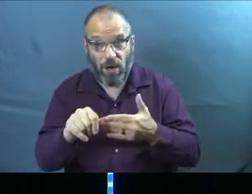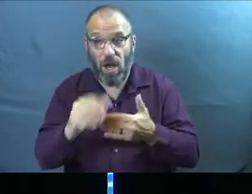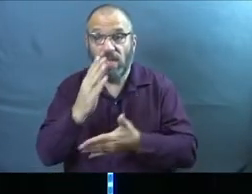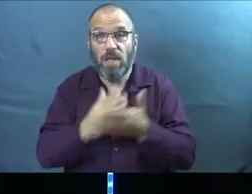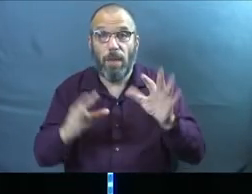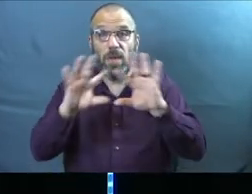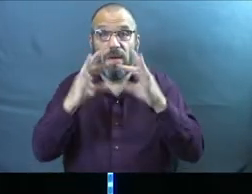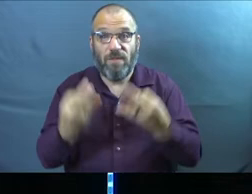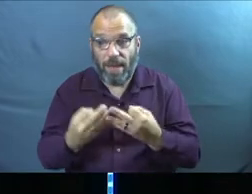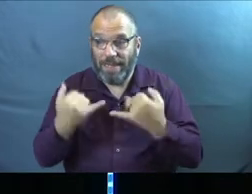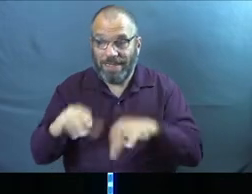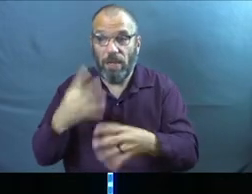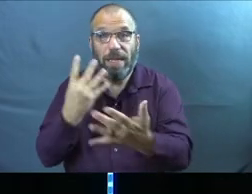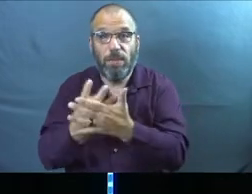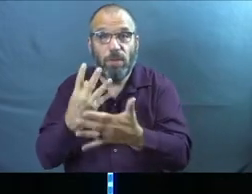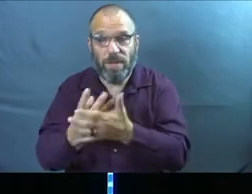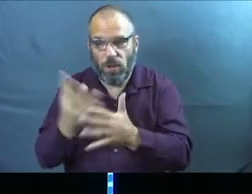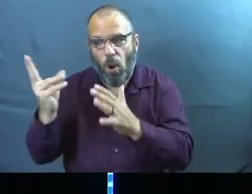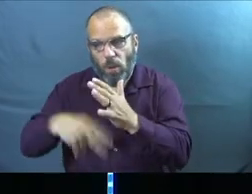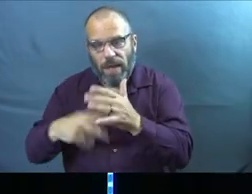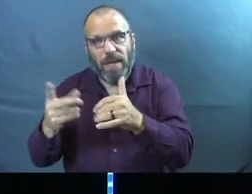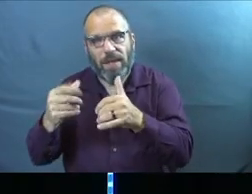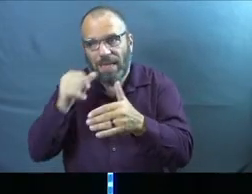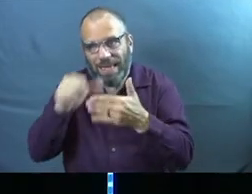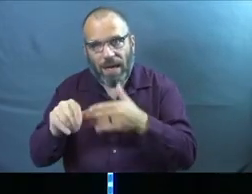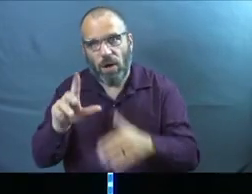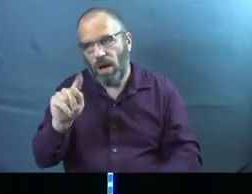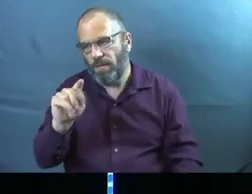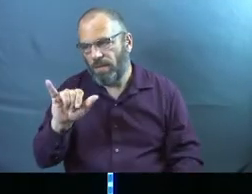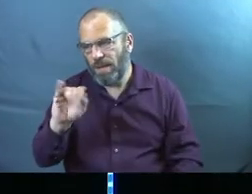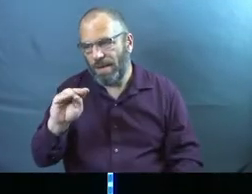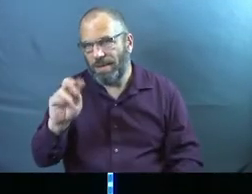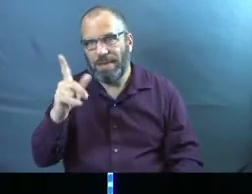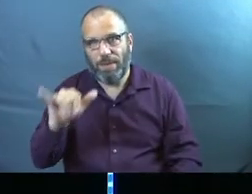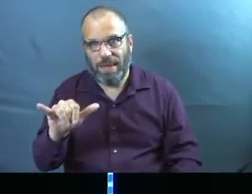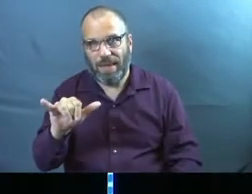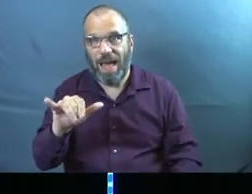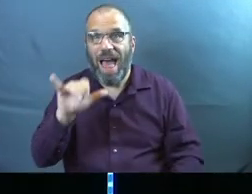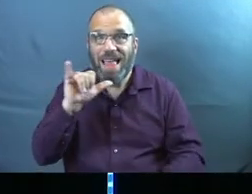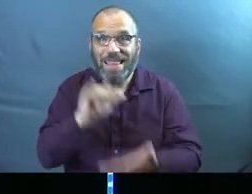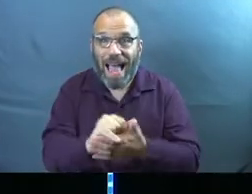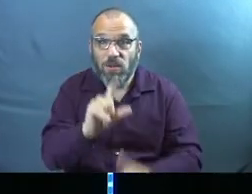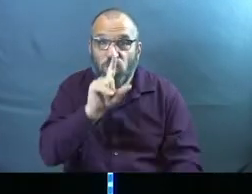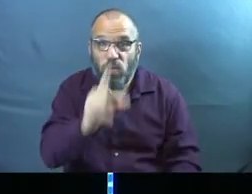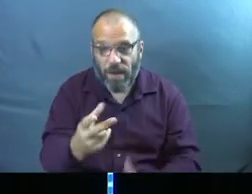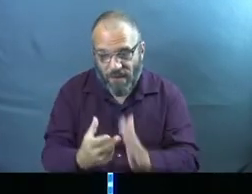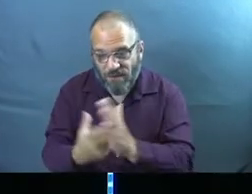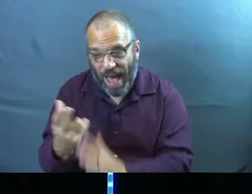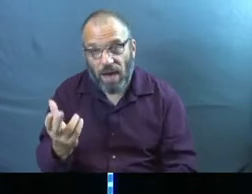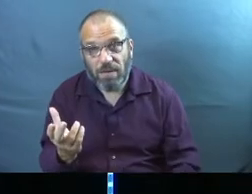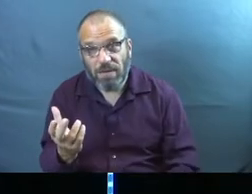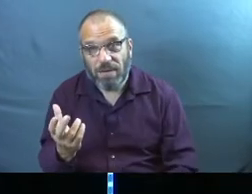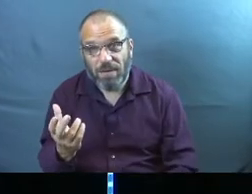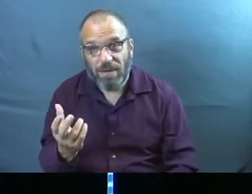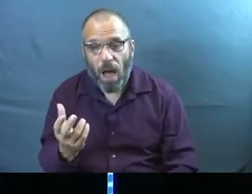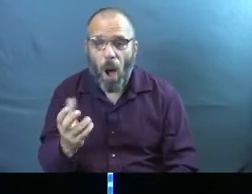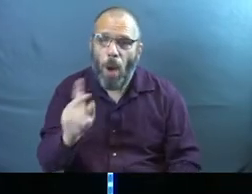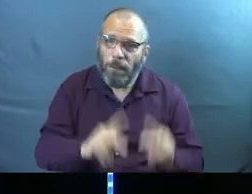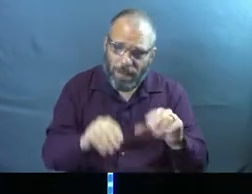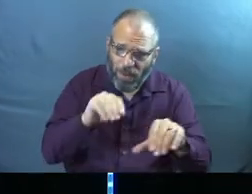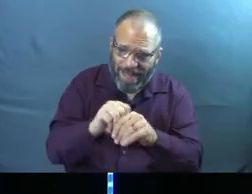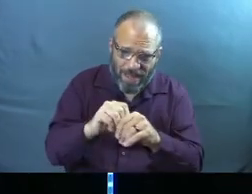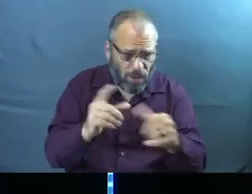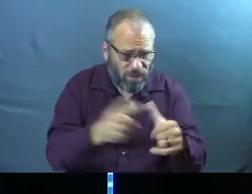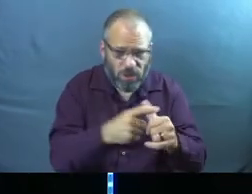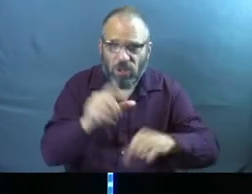those families may have still been in prison at the time. That's real. There may have been people in